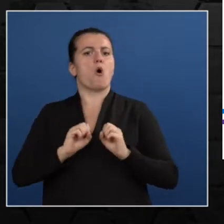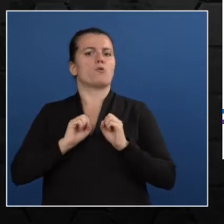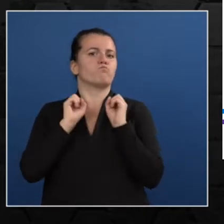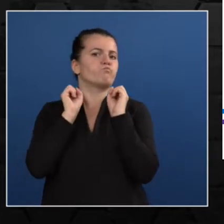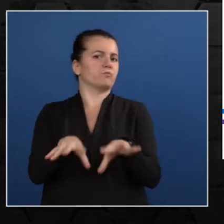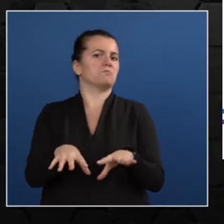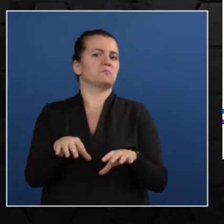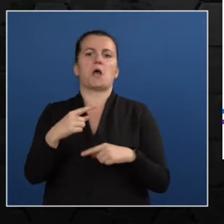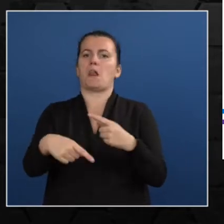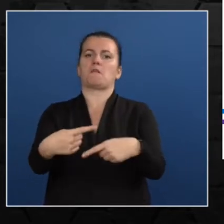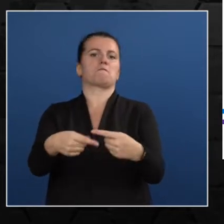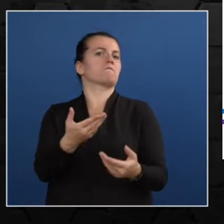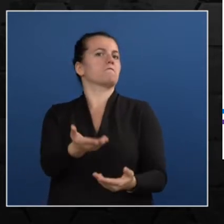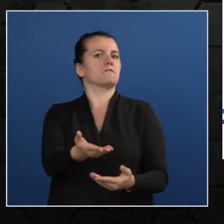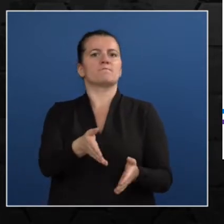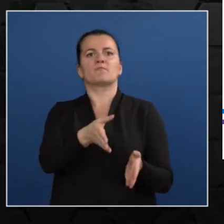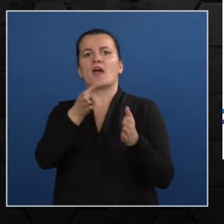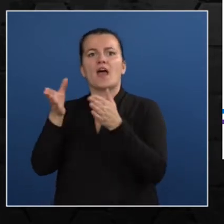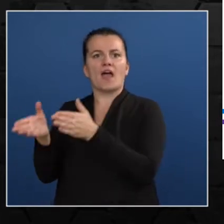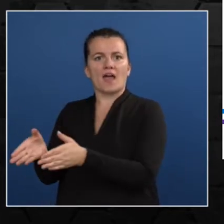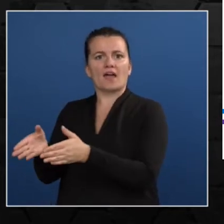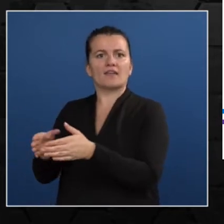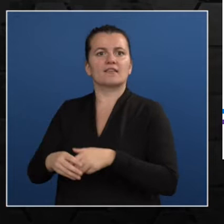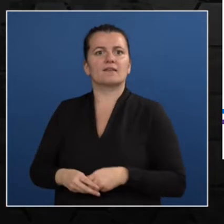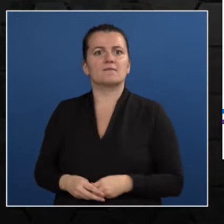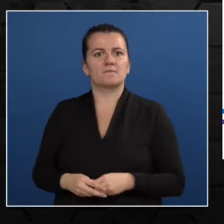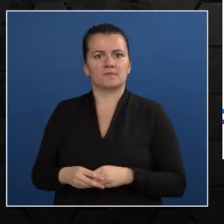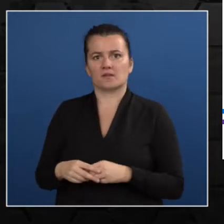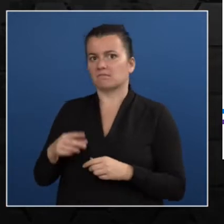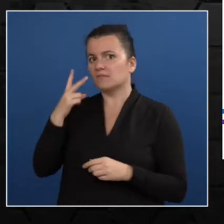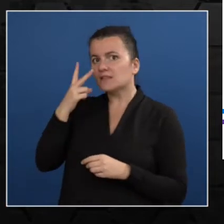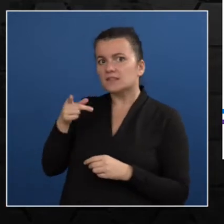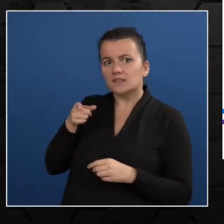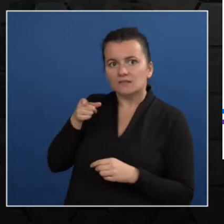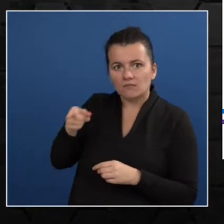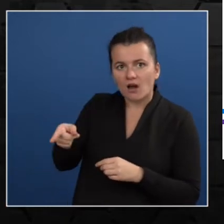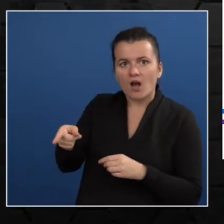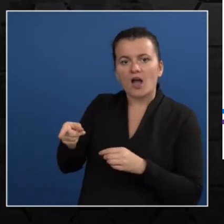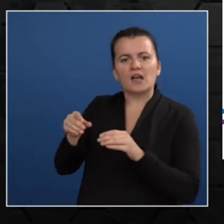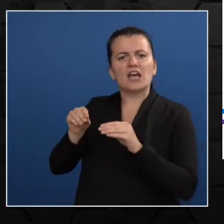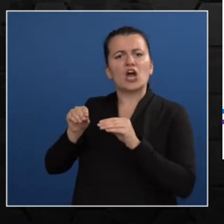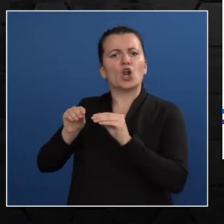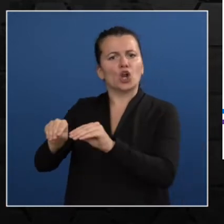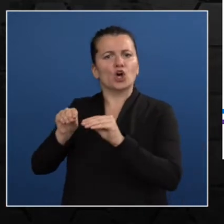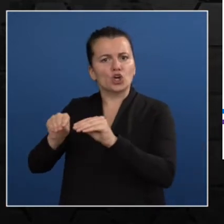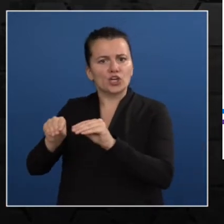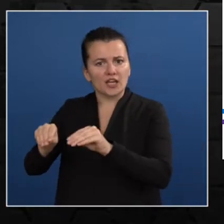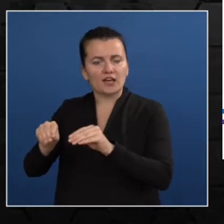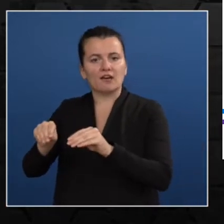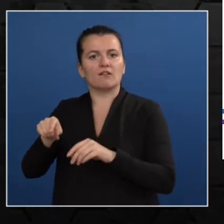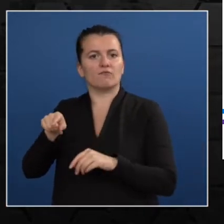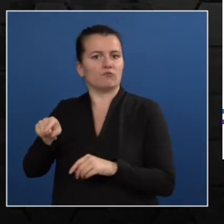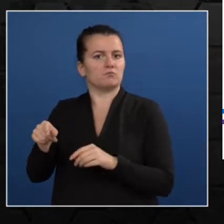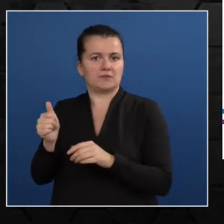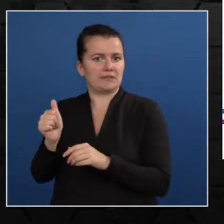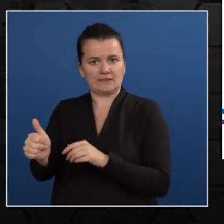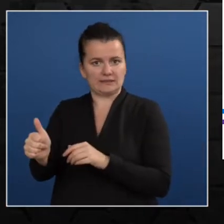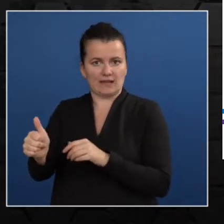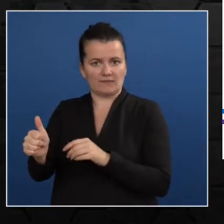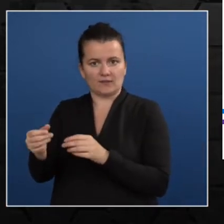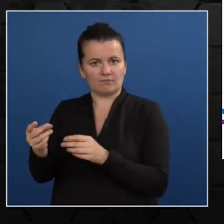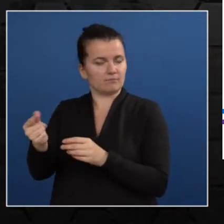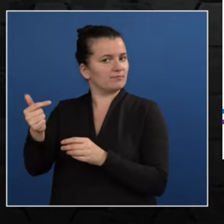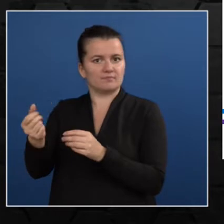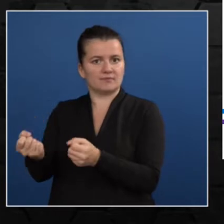have two different types. Like we have regression in supervised learning and classification. You can think of regression